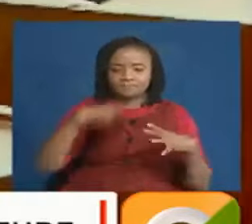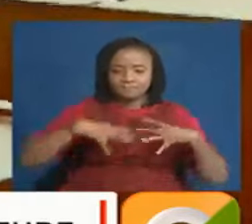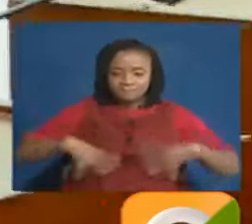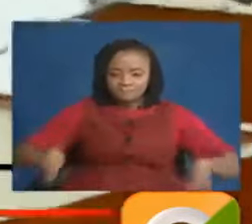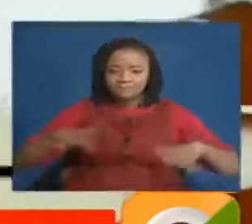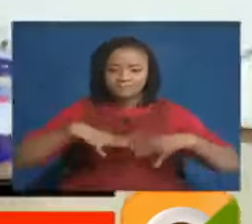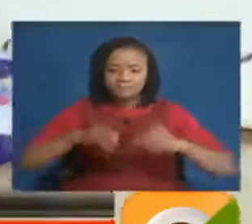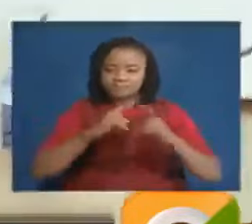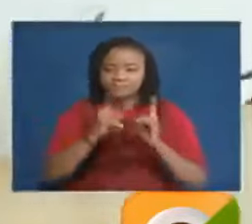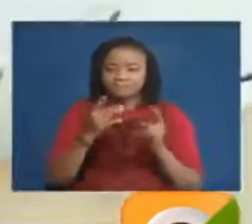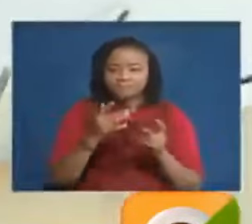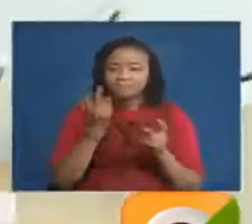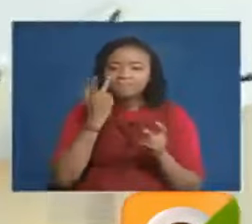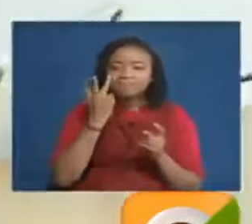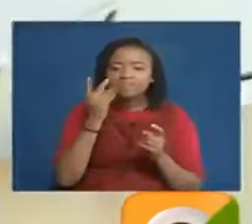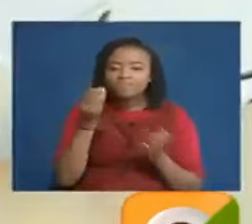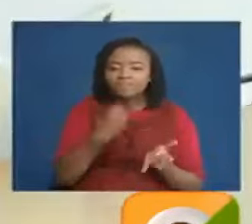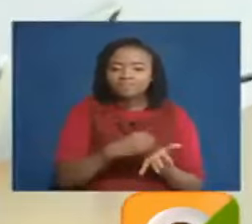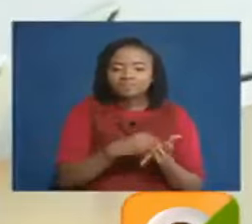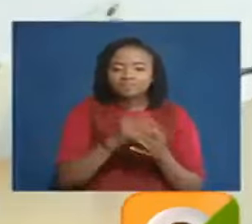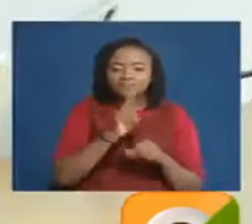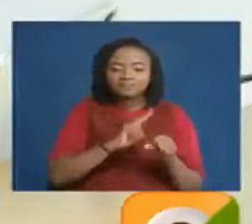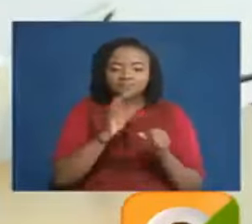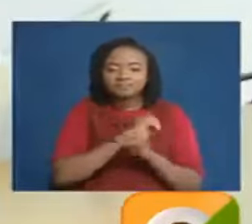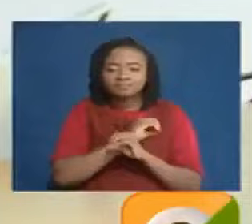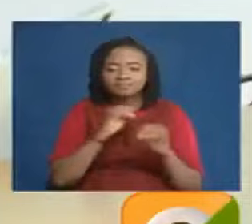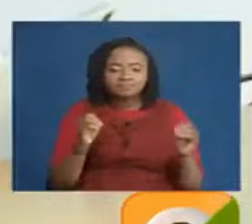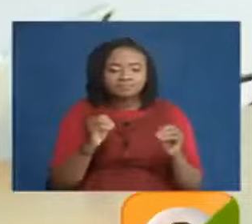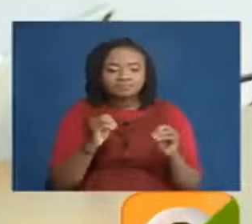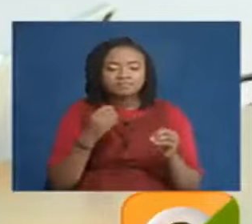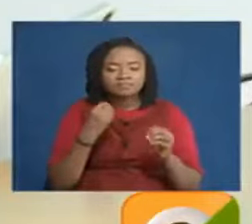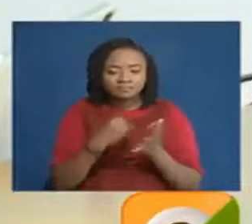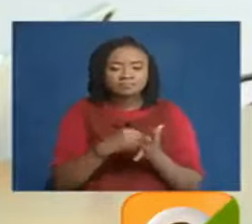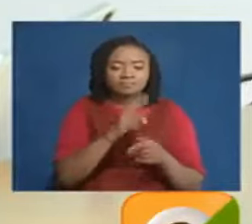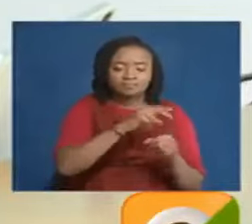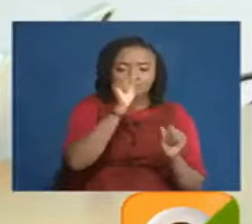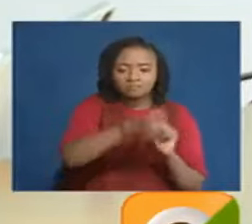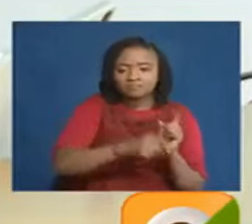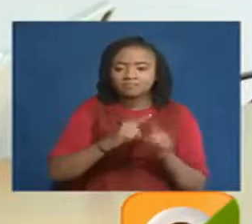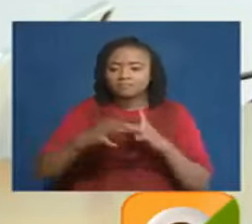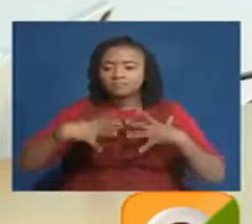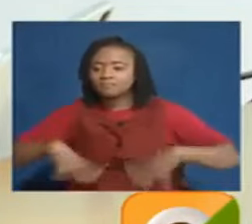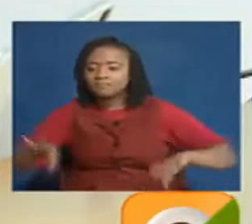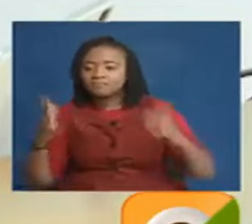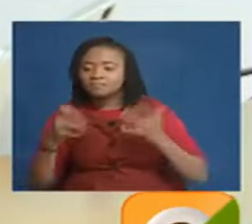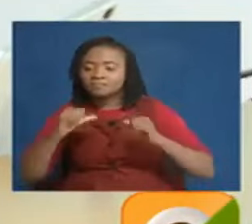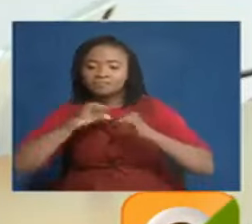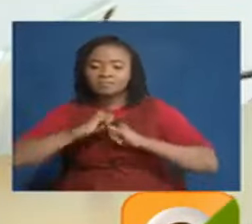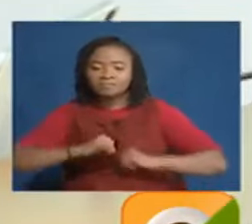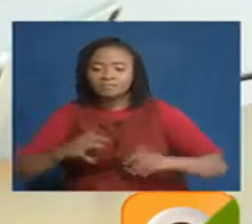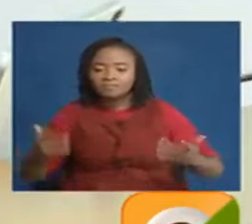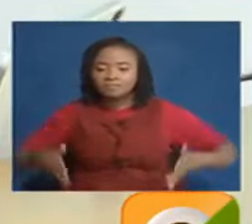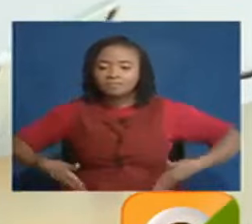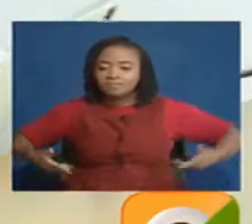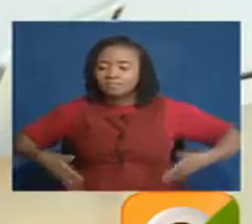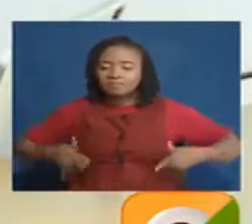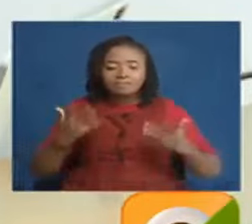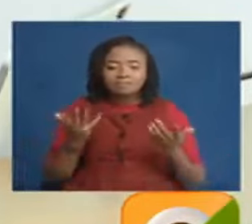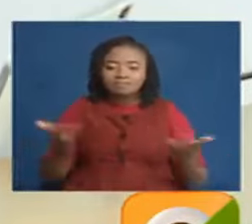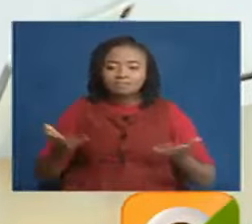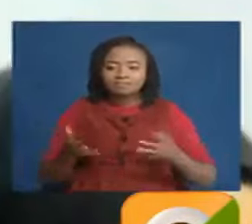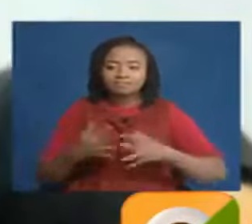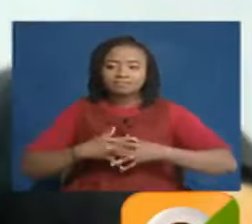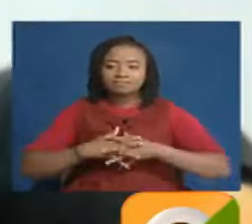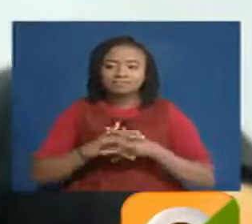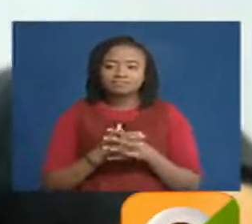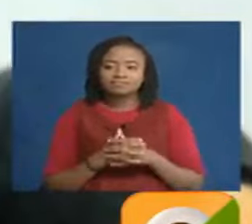also why the Kenyan dress and where the trousers and shirts? Because you are just talking over Kenyan